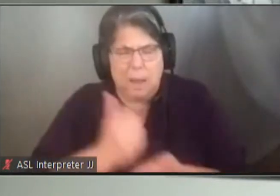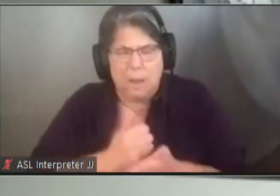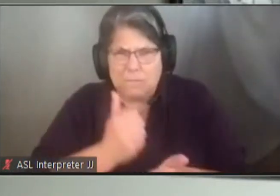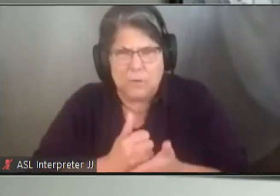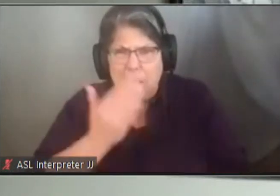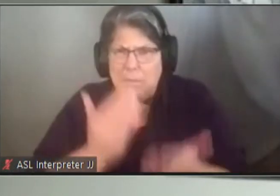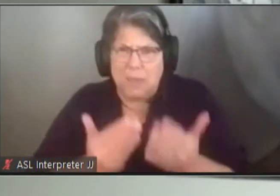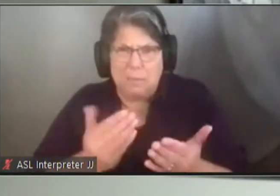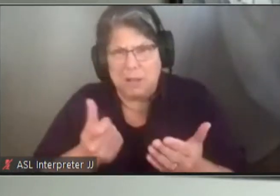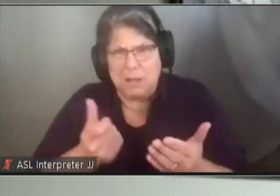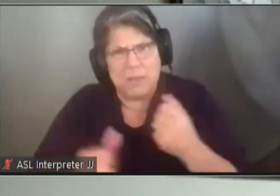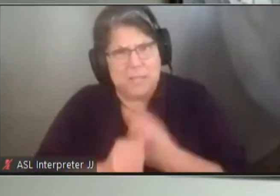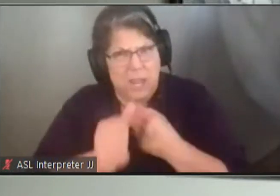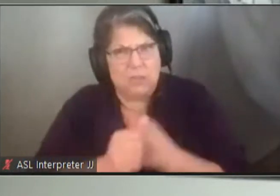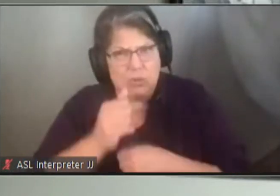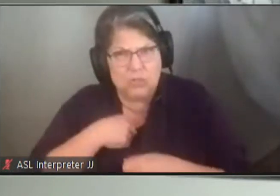masking